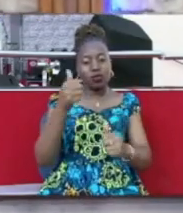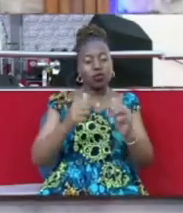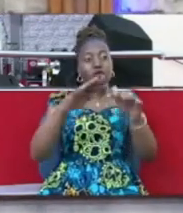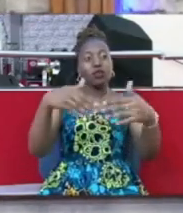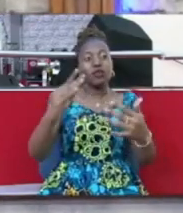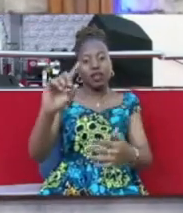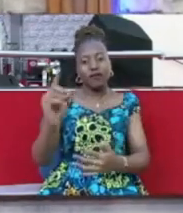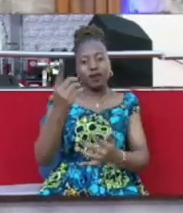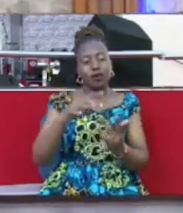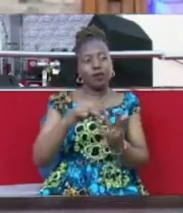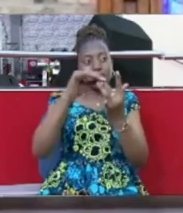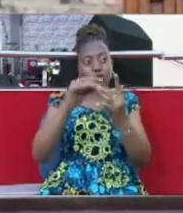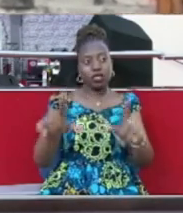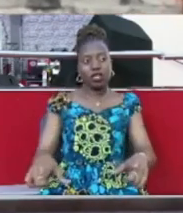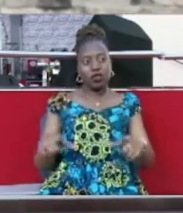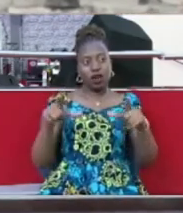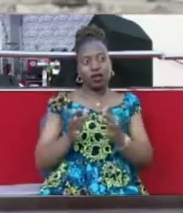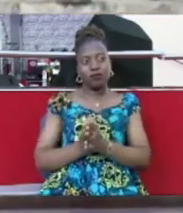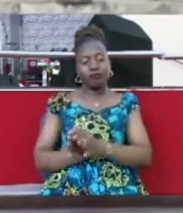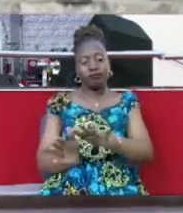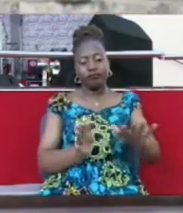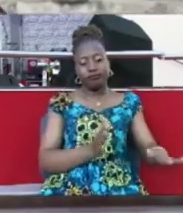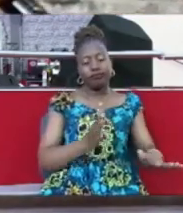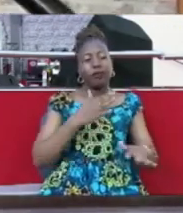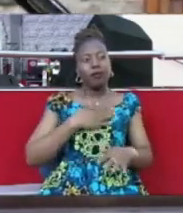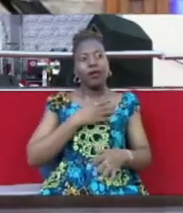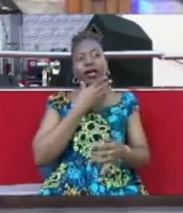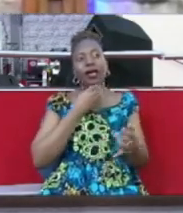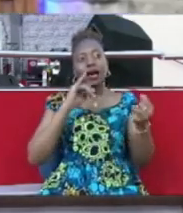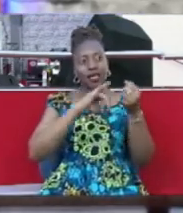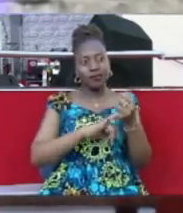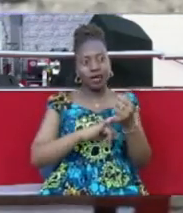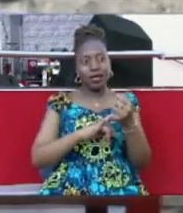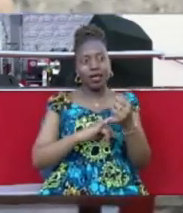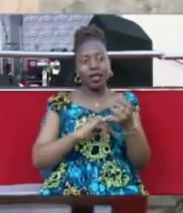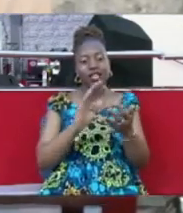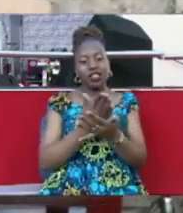husband was telling me, he happened to have visited a Hindu temple